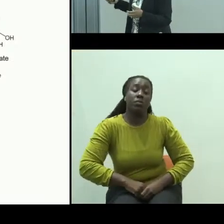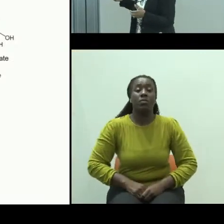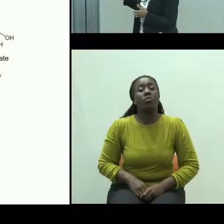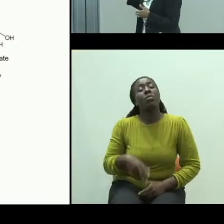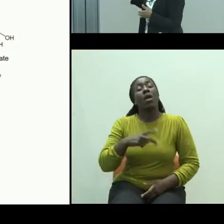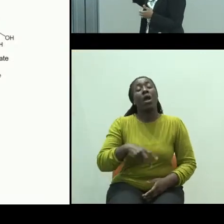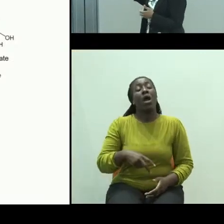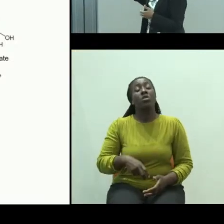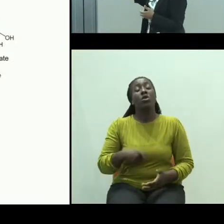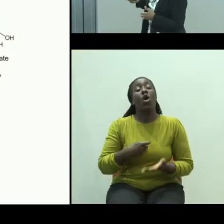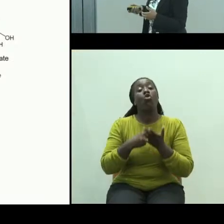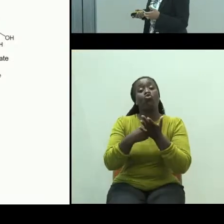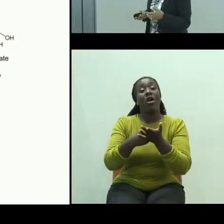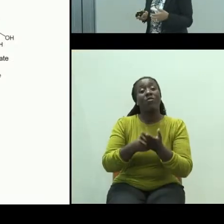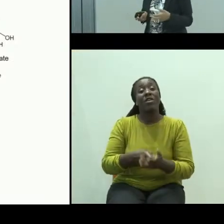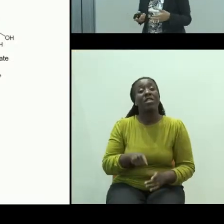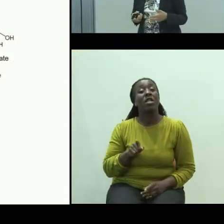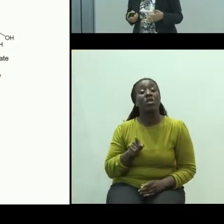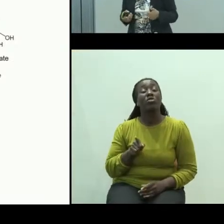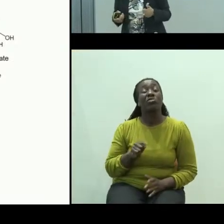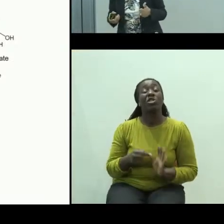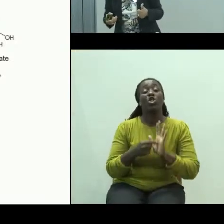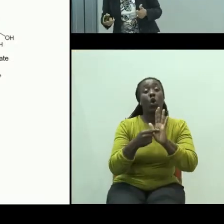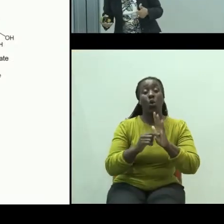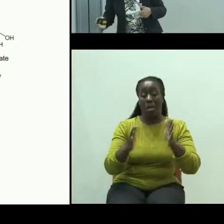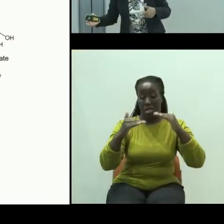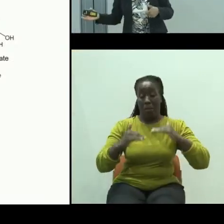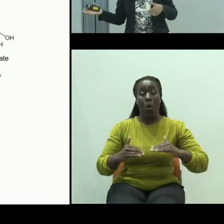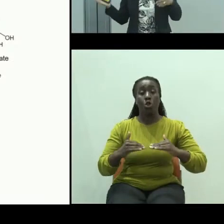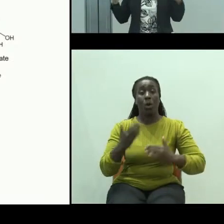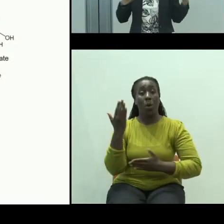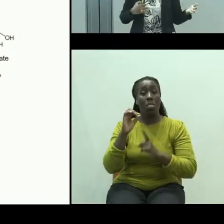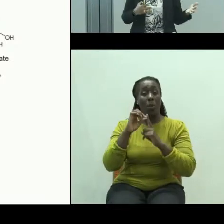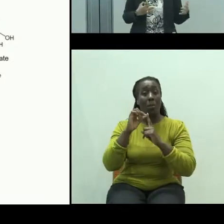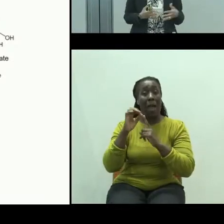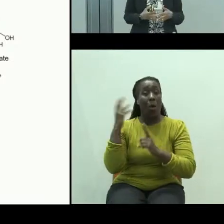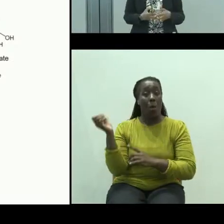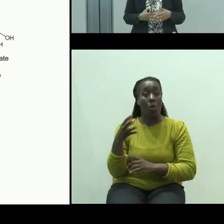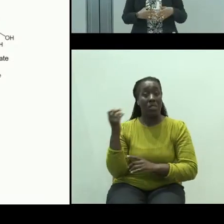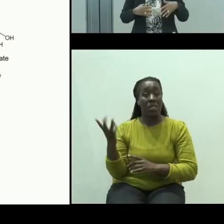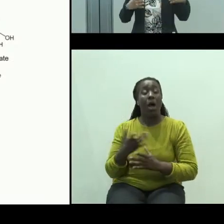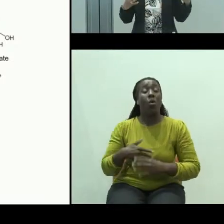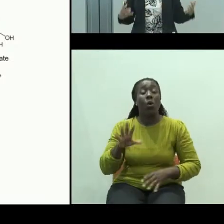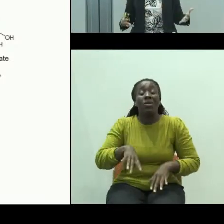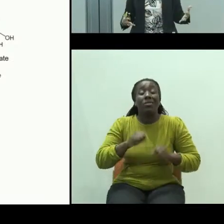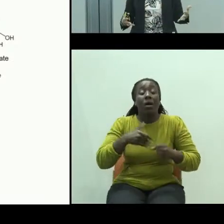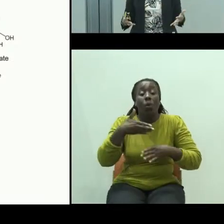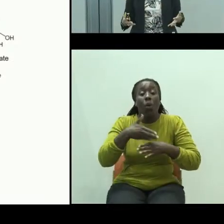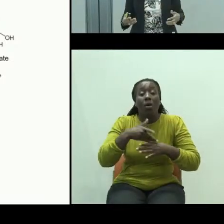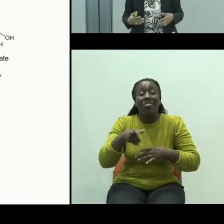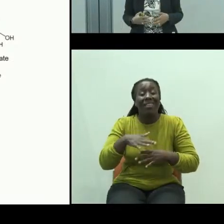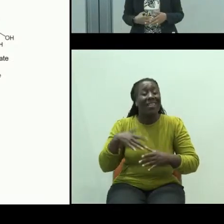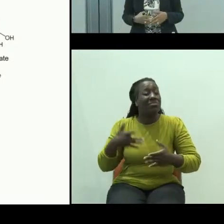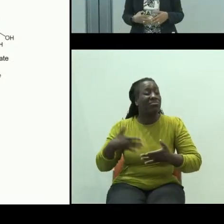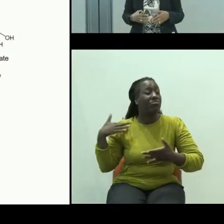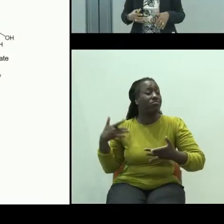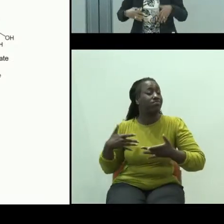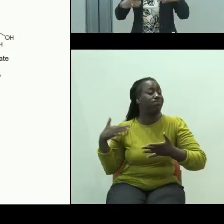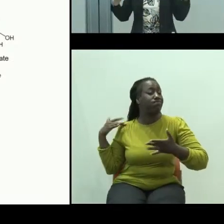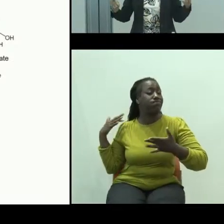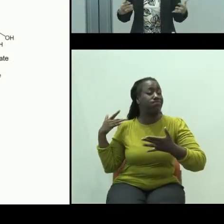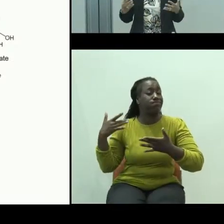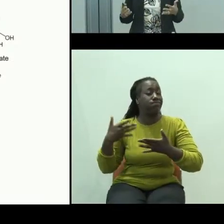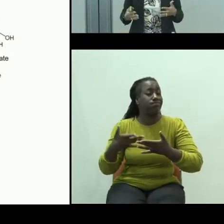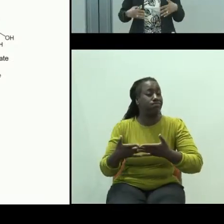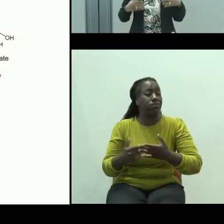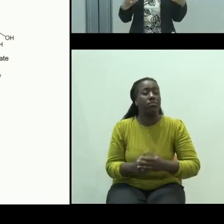a reference that's shown here on the bottom of the slide, and so you can see that we first started working on this a long time ago, but it